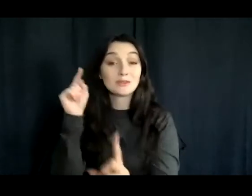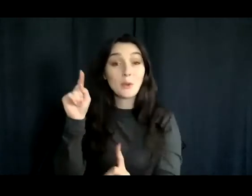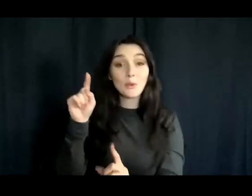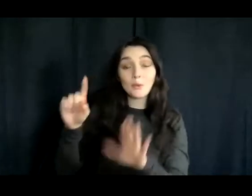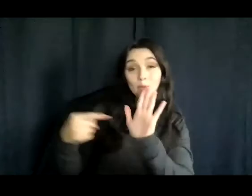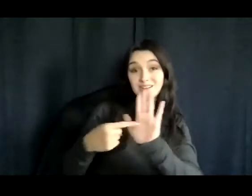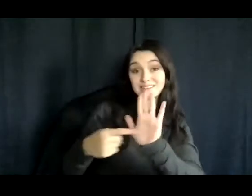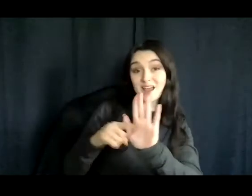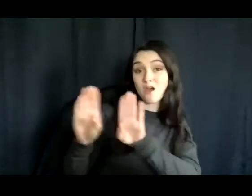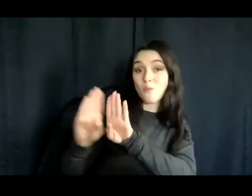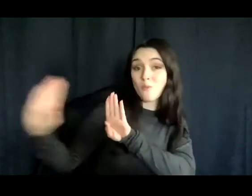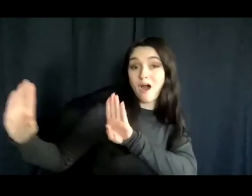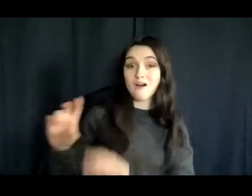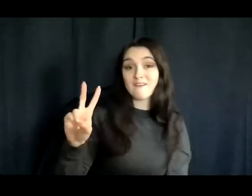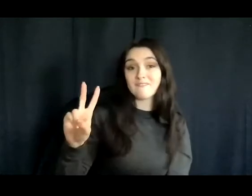shed, storage shed. This is what